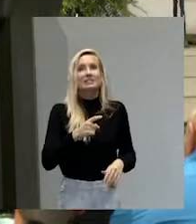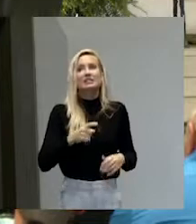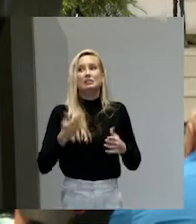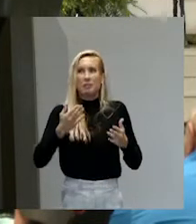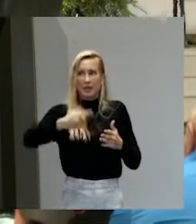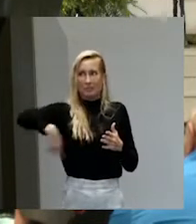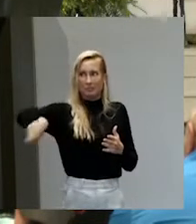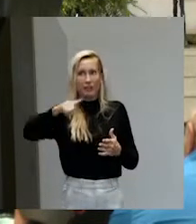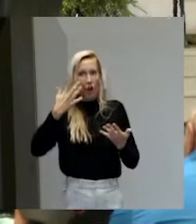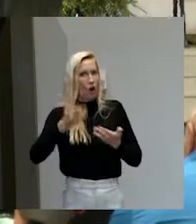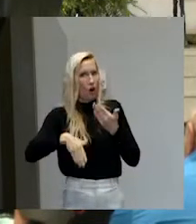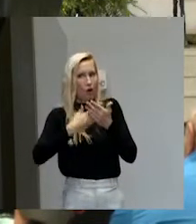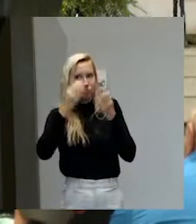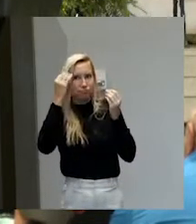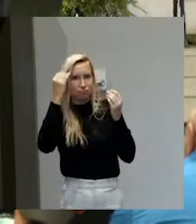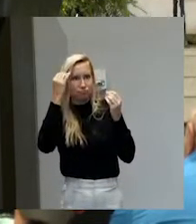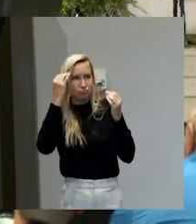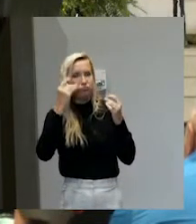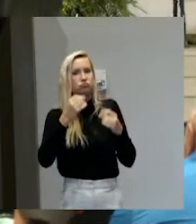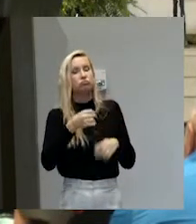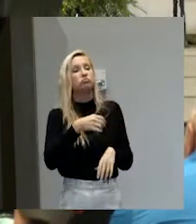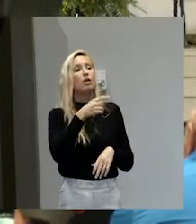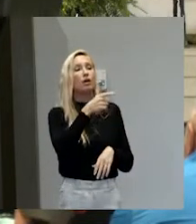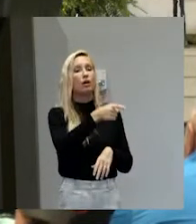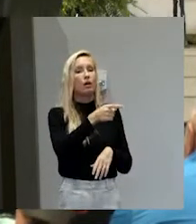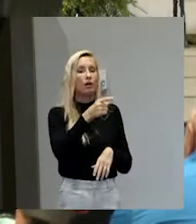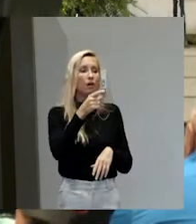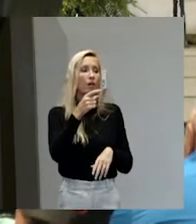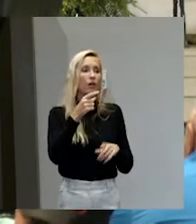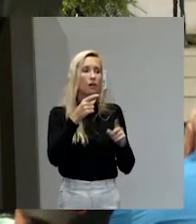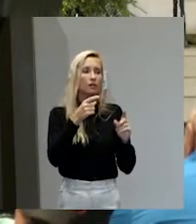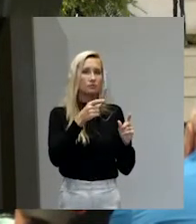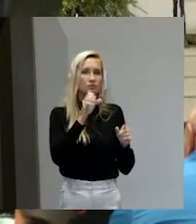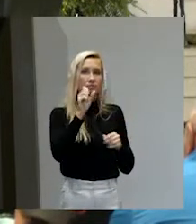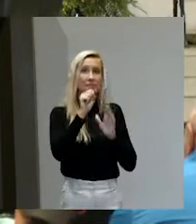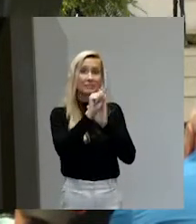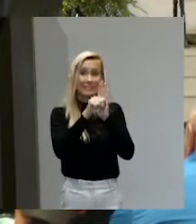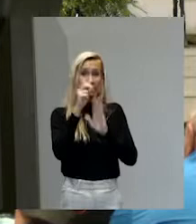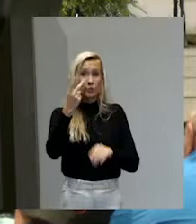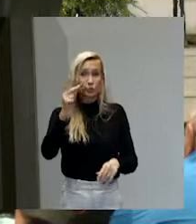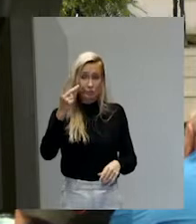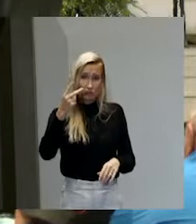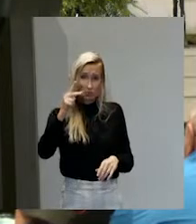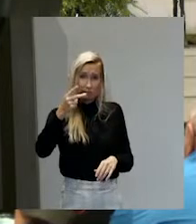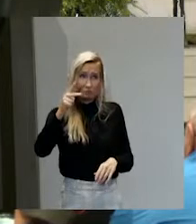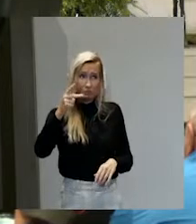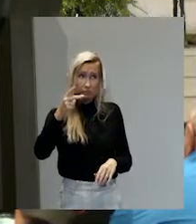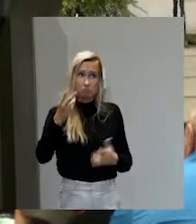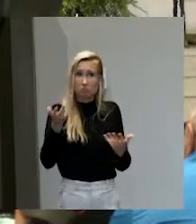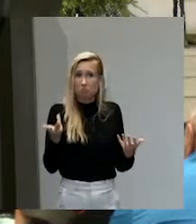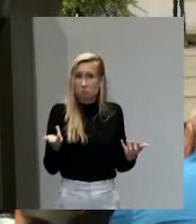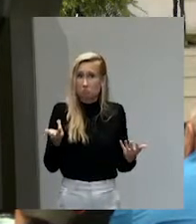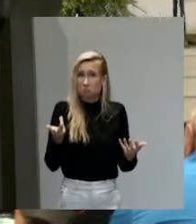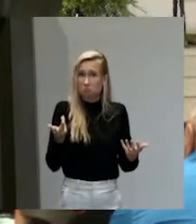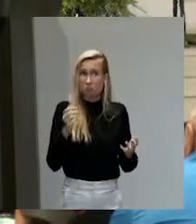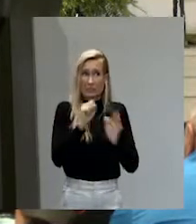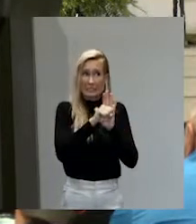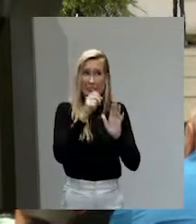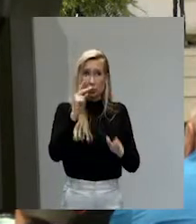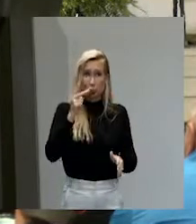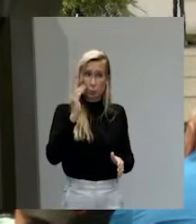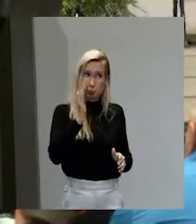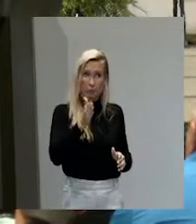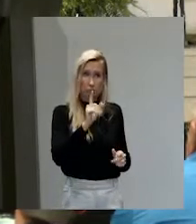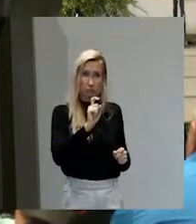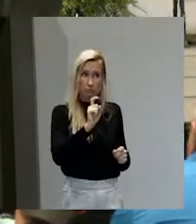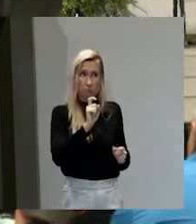minutes. 6'3". Who is Will Smith? Season 2. What do we know? Yeah, that's